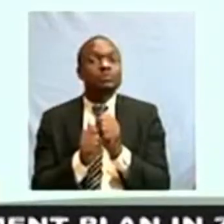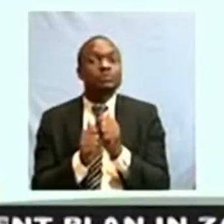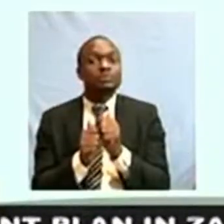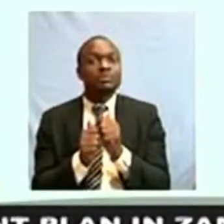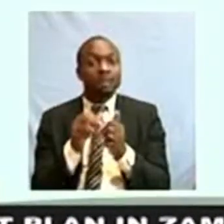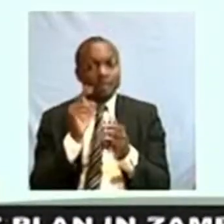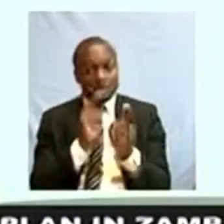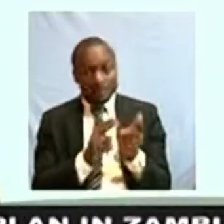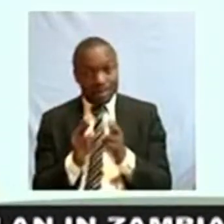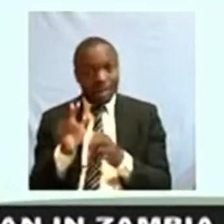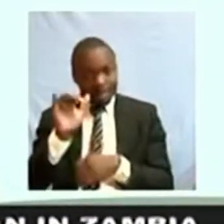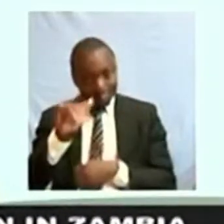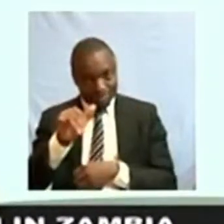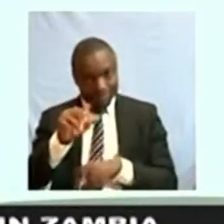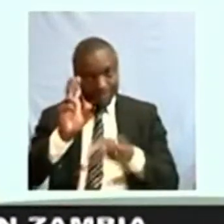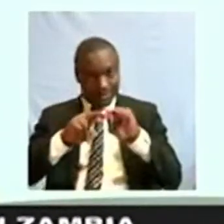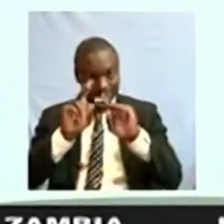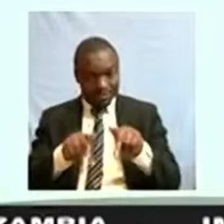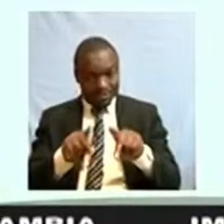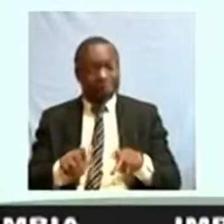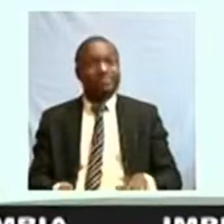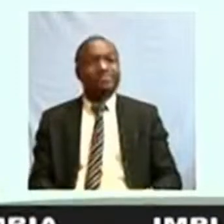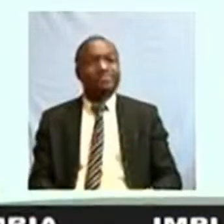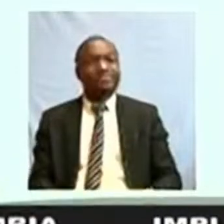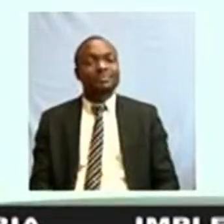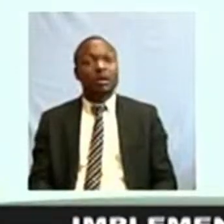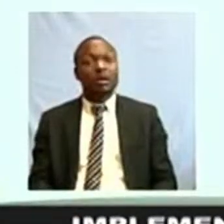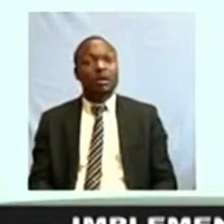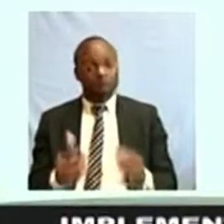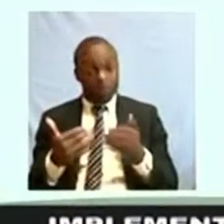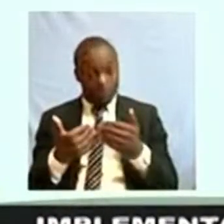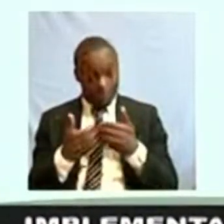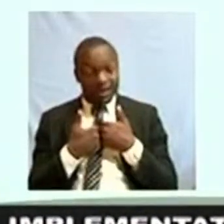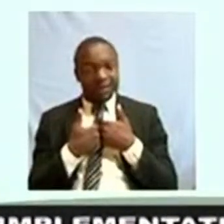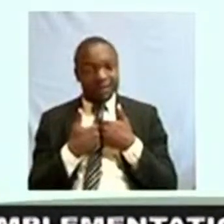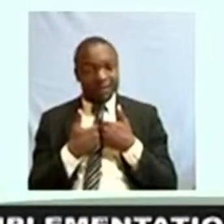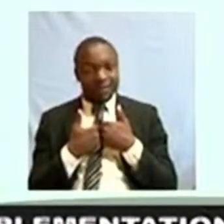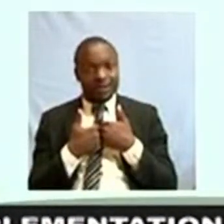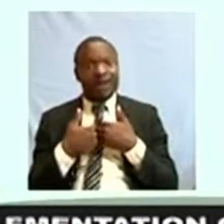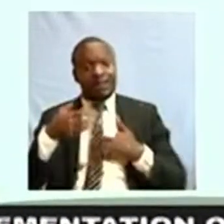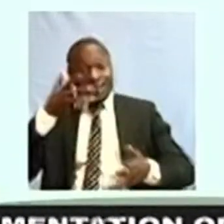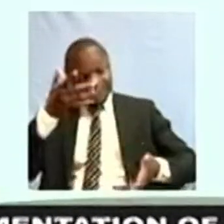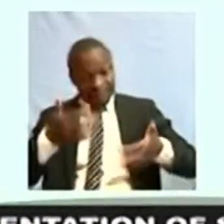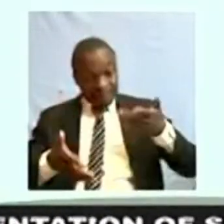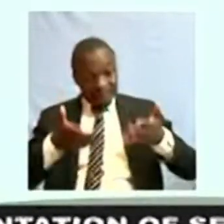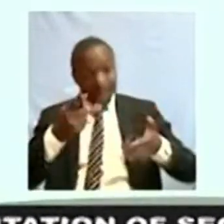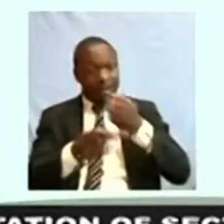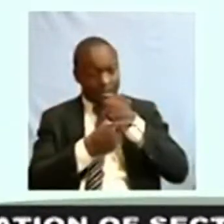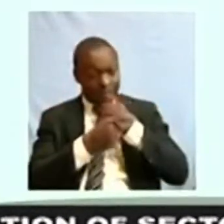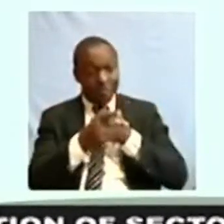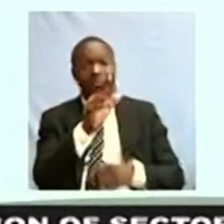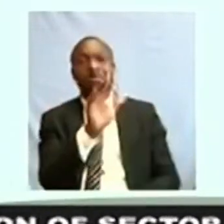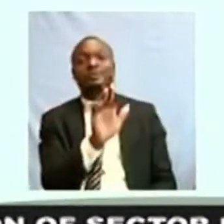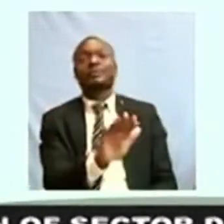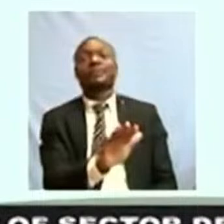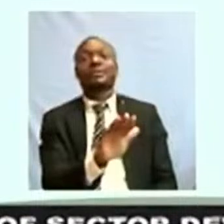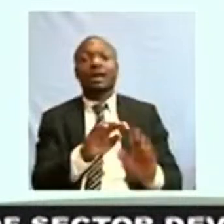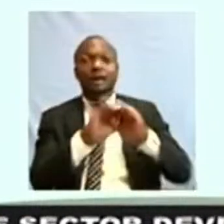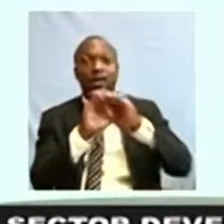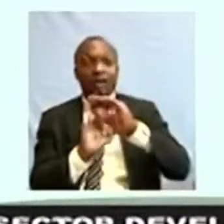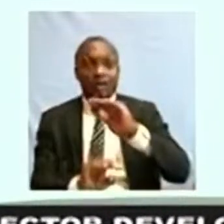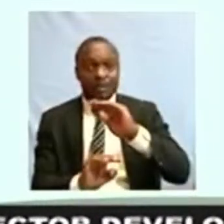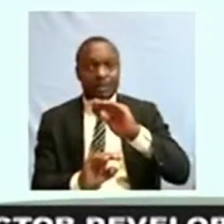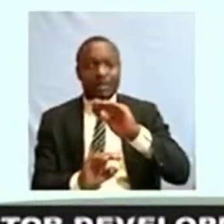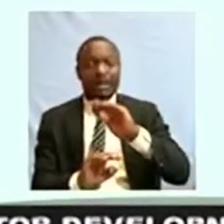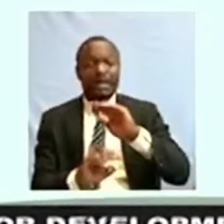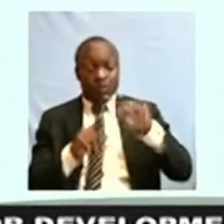The answer is yes, Chair. We have a fire department already that is under which